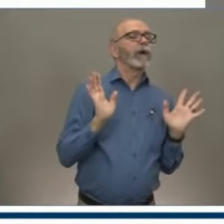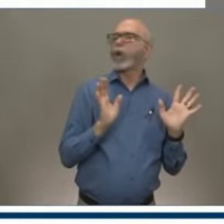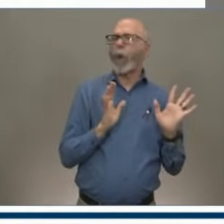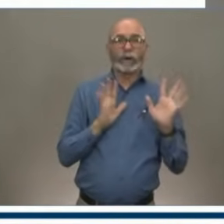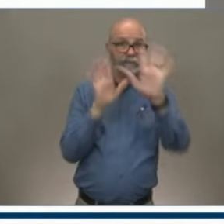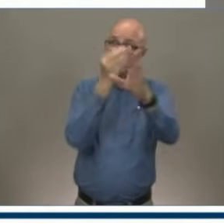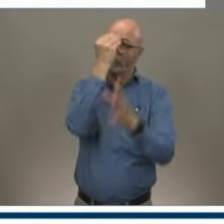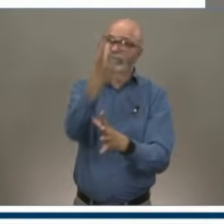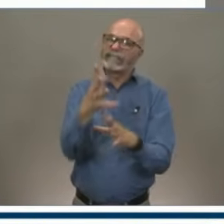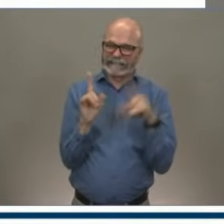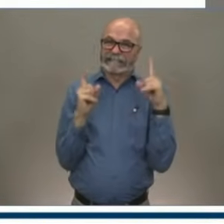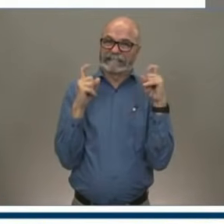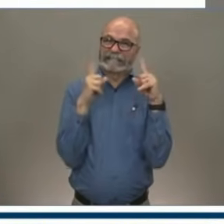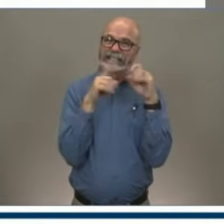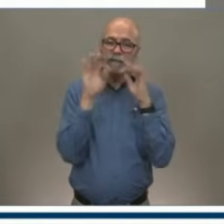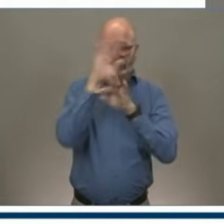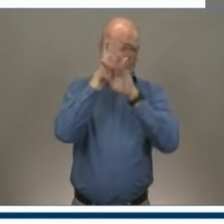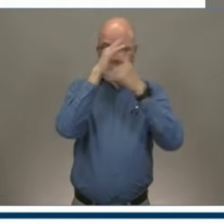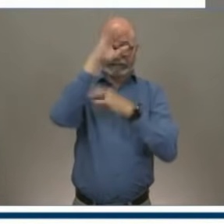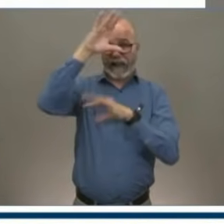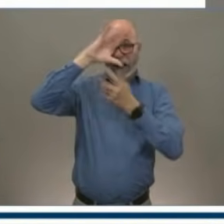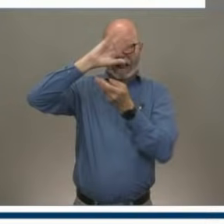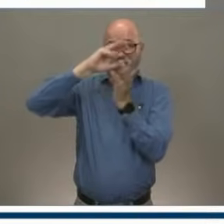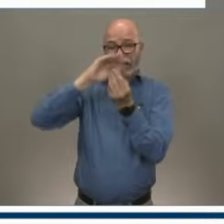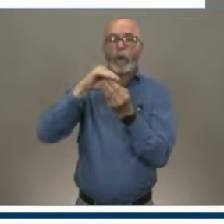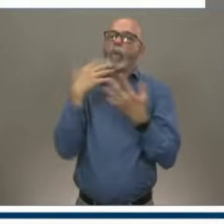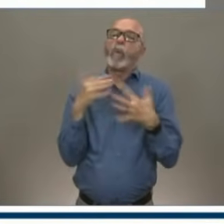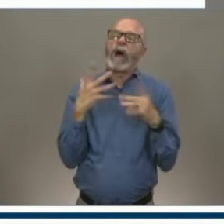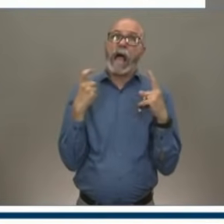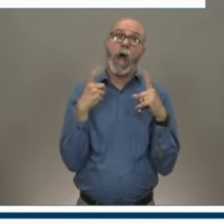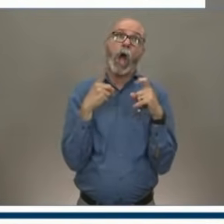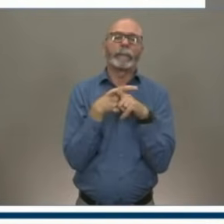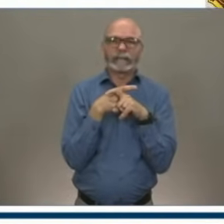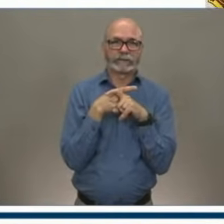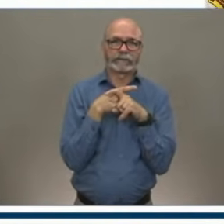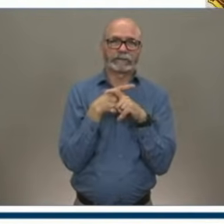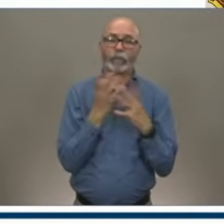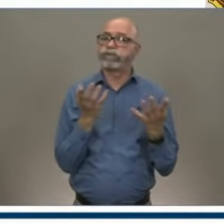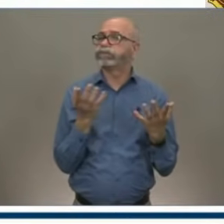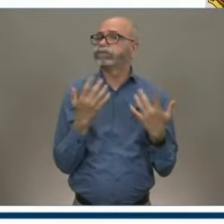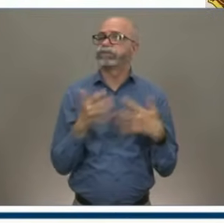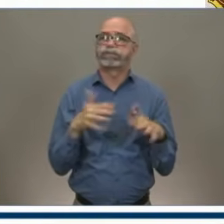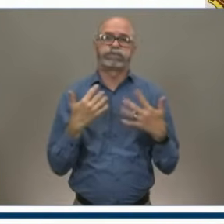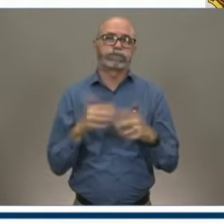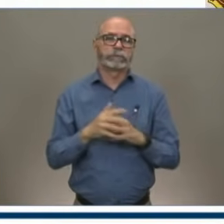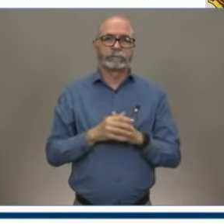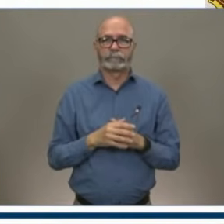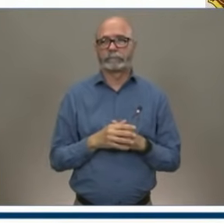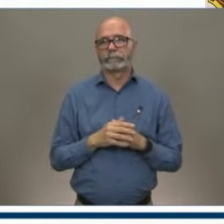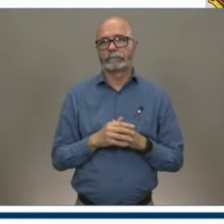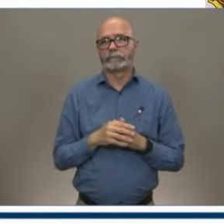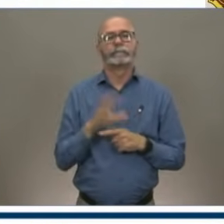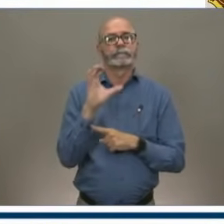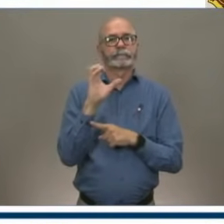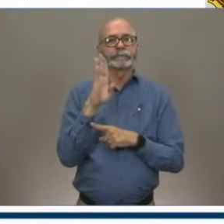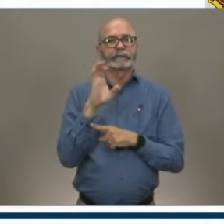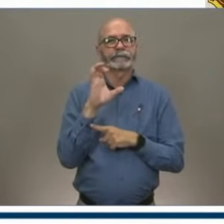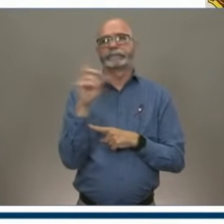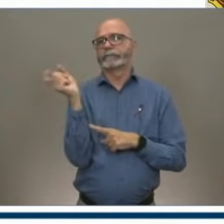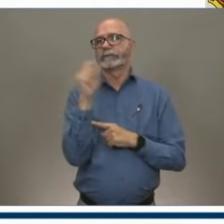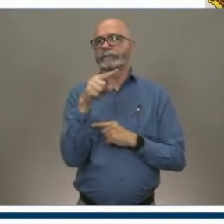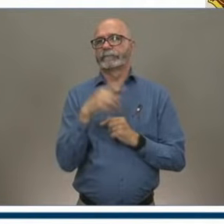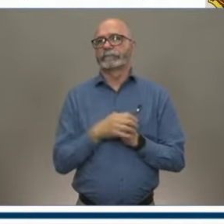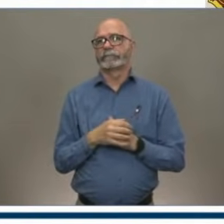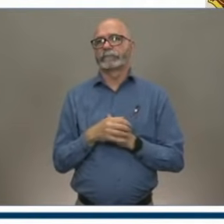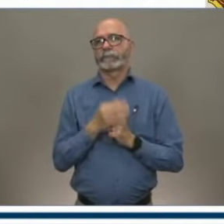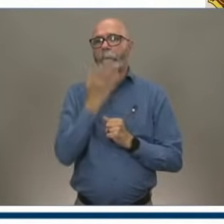assessment based on experience and training. Next, we'll go to Jean Laroche from CBC. Go ahead, Jean. Good afternoon,